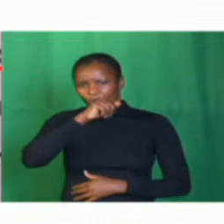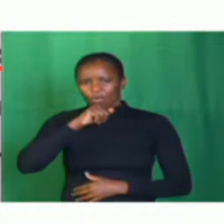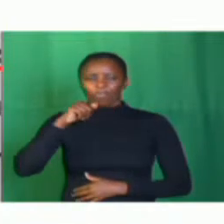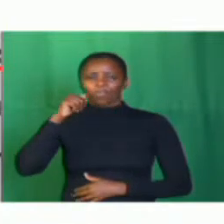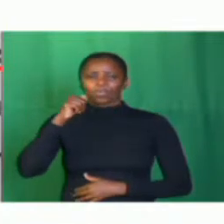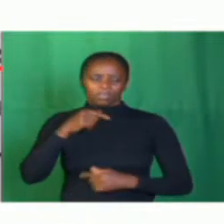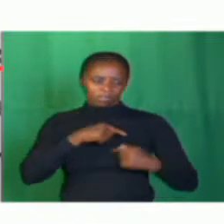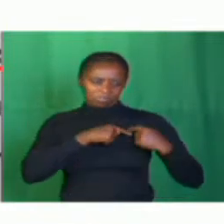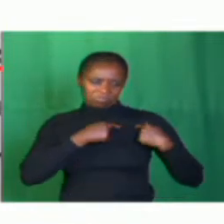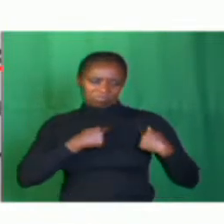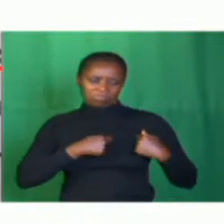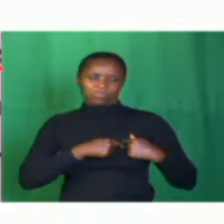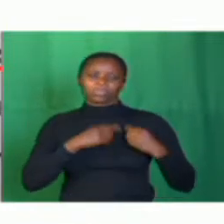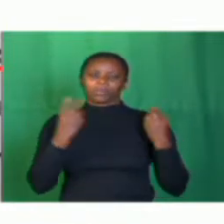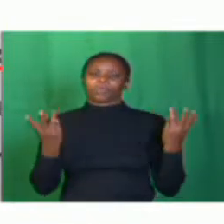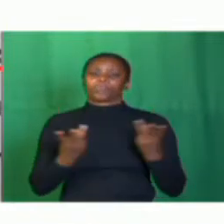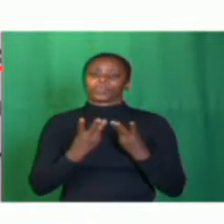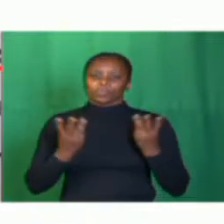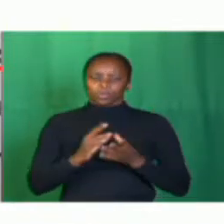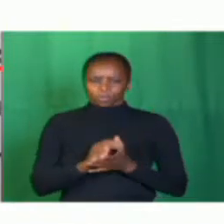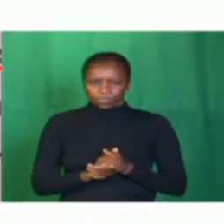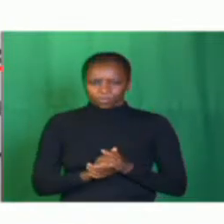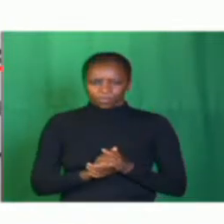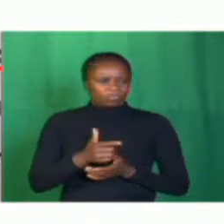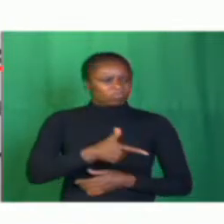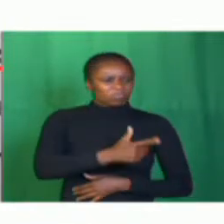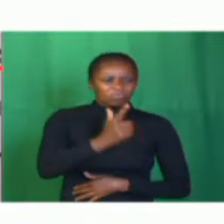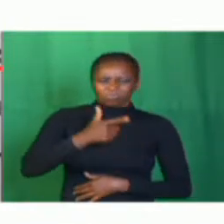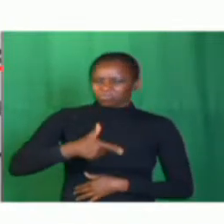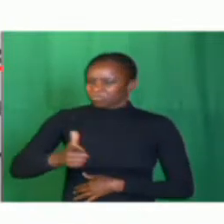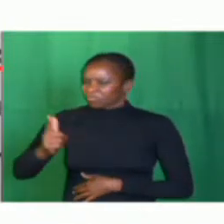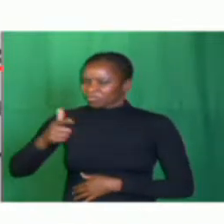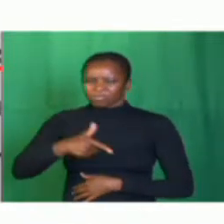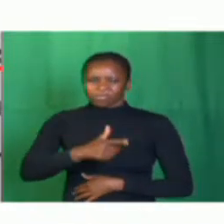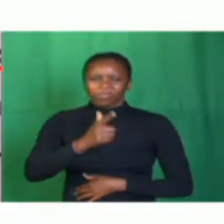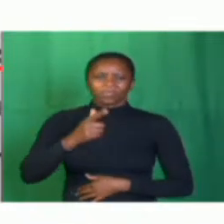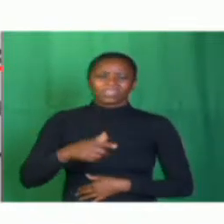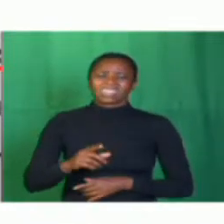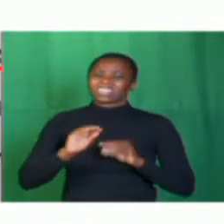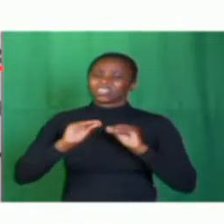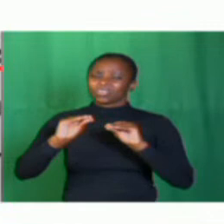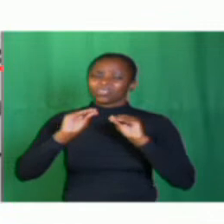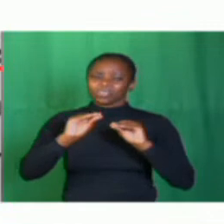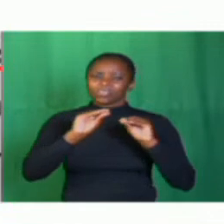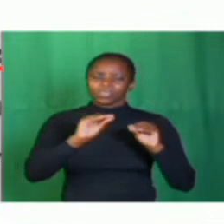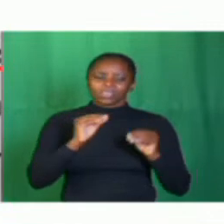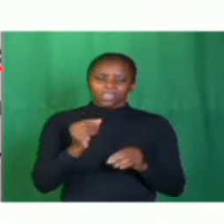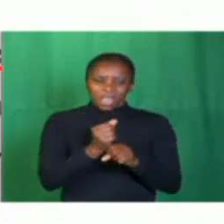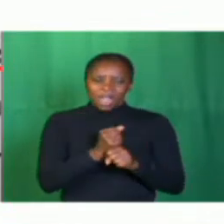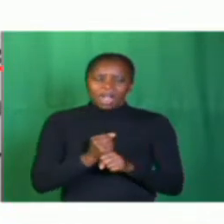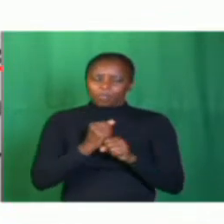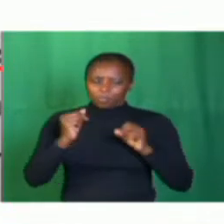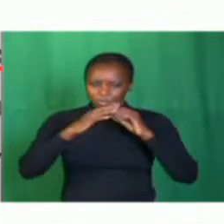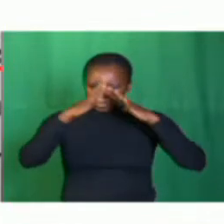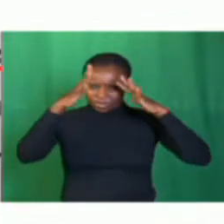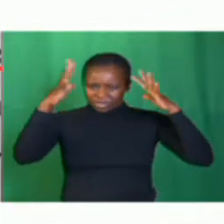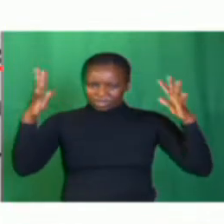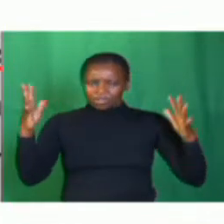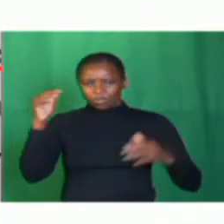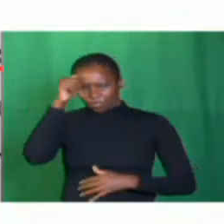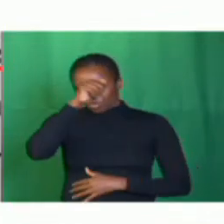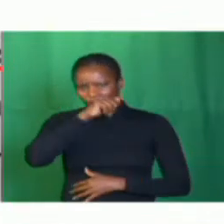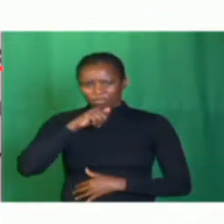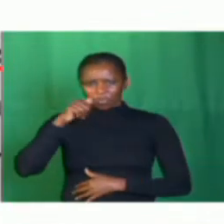people's hearts. How? They will go out there and teach people about the kingdom of God, make